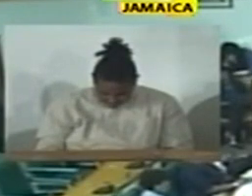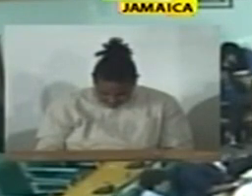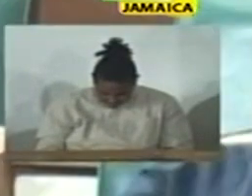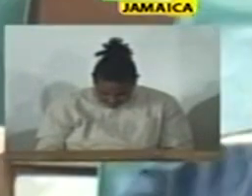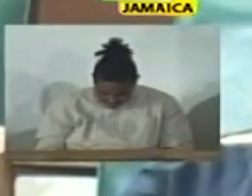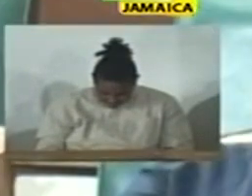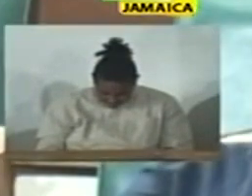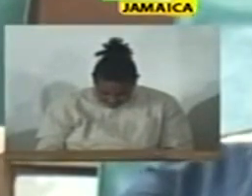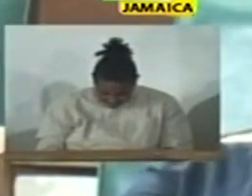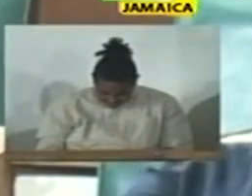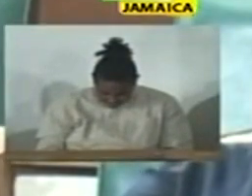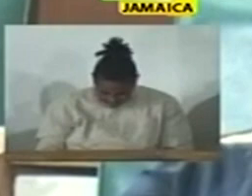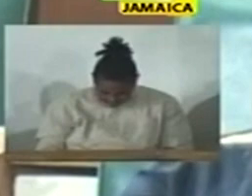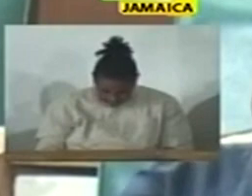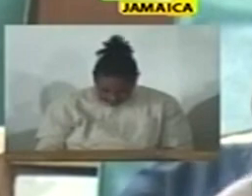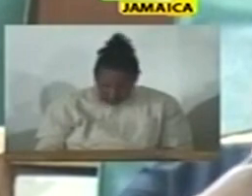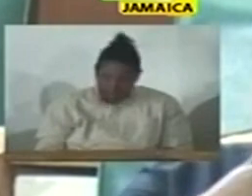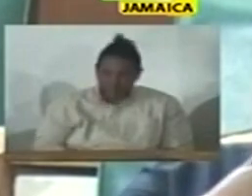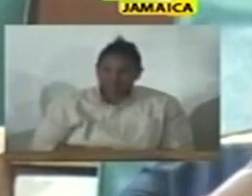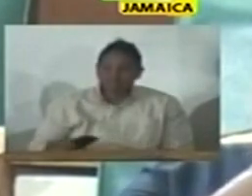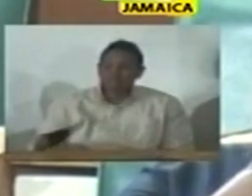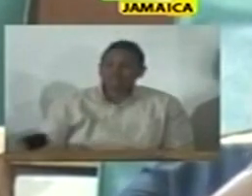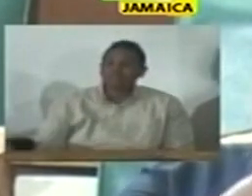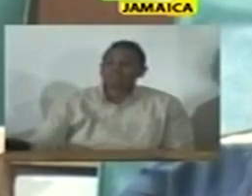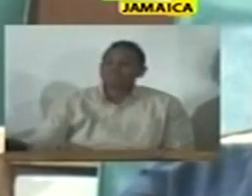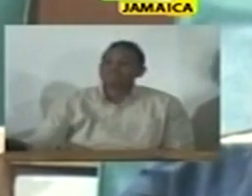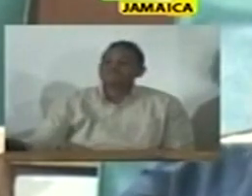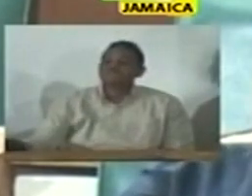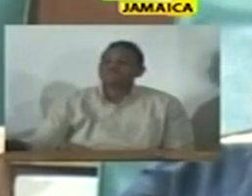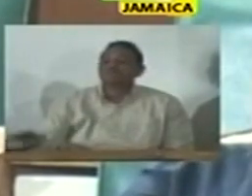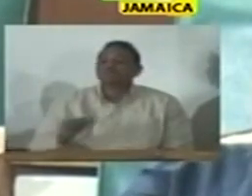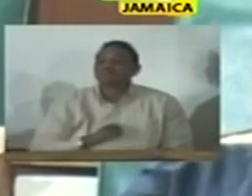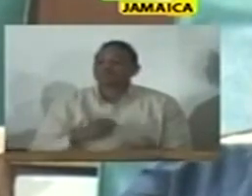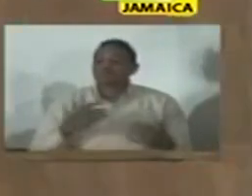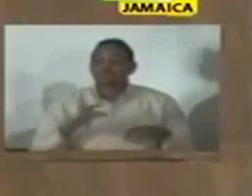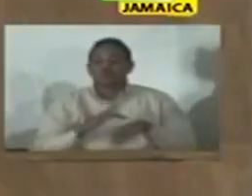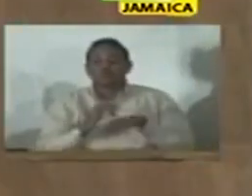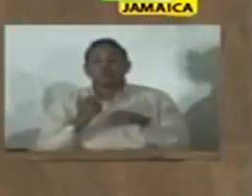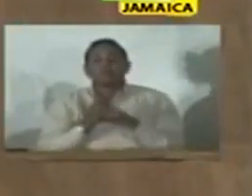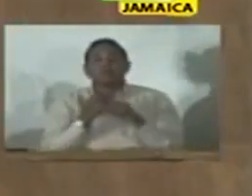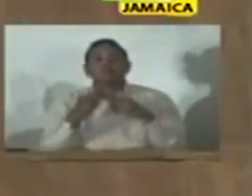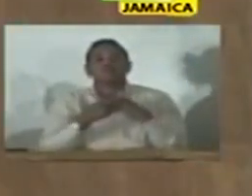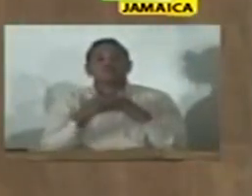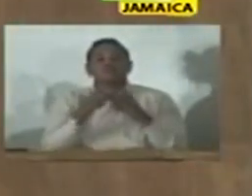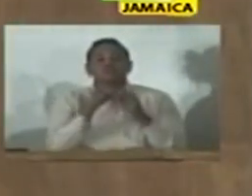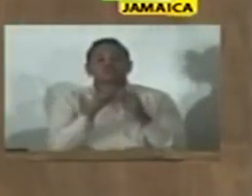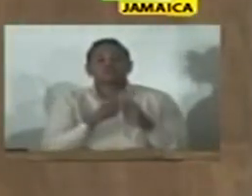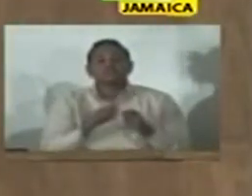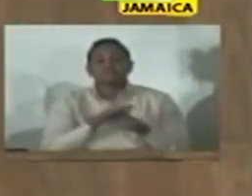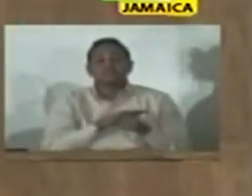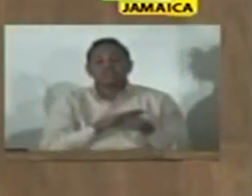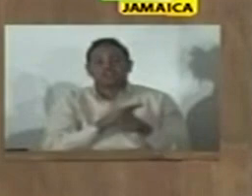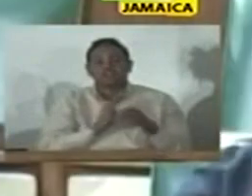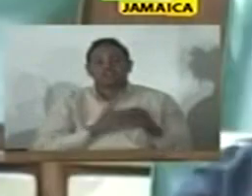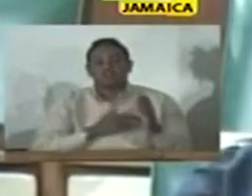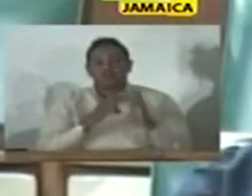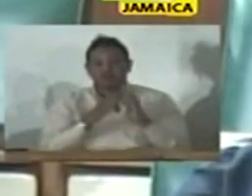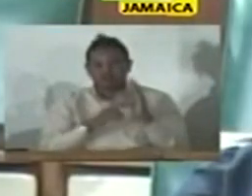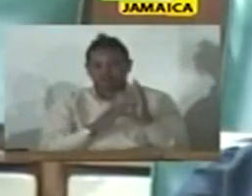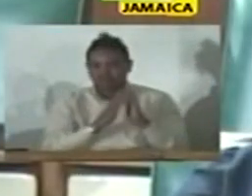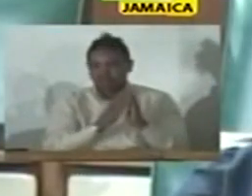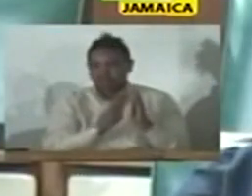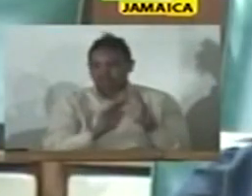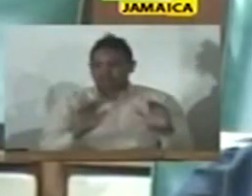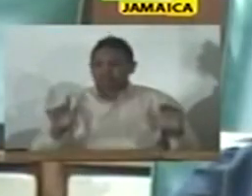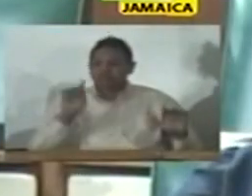Mr. President, I had earlier made reference to specific areas of our standing order, which have